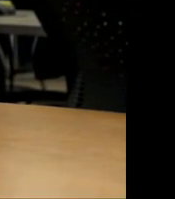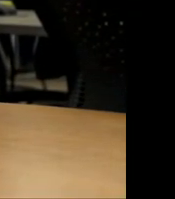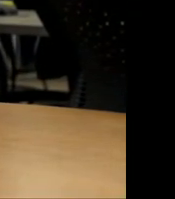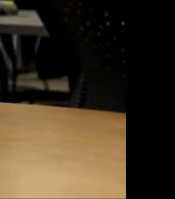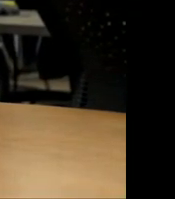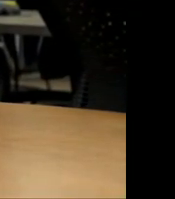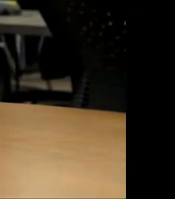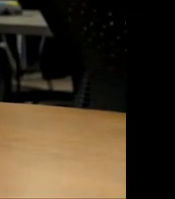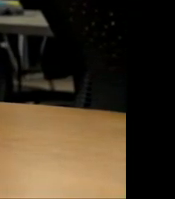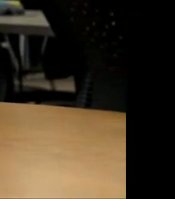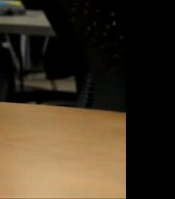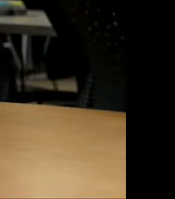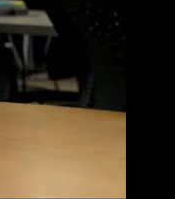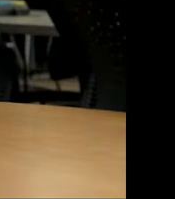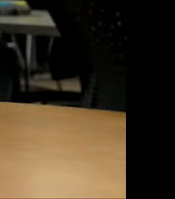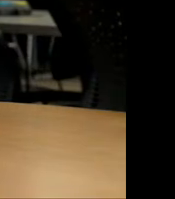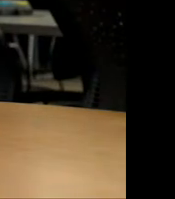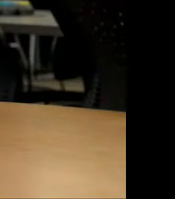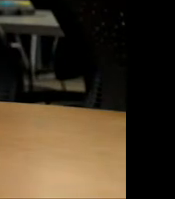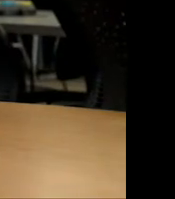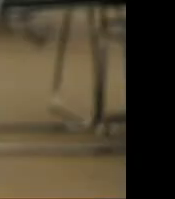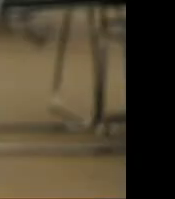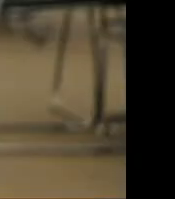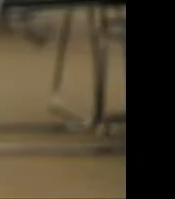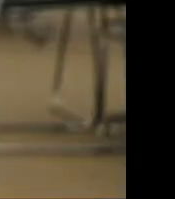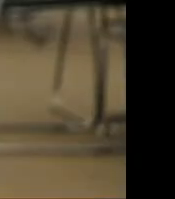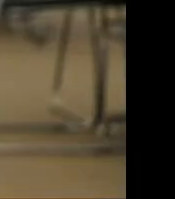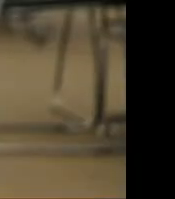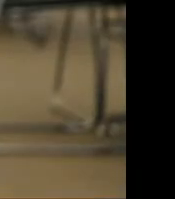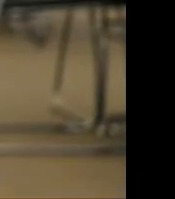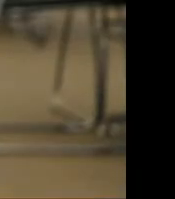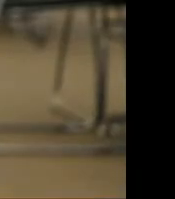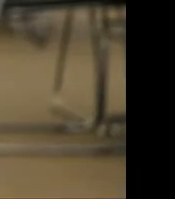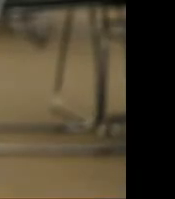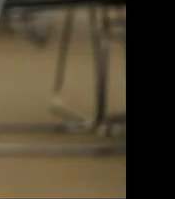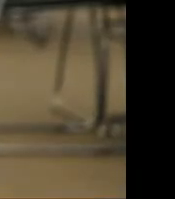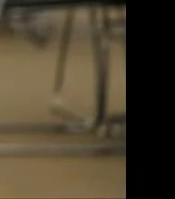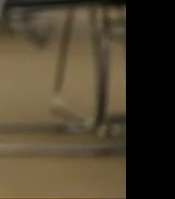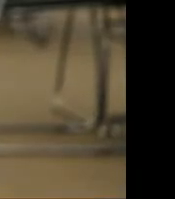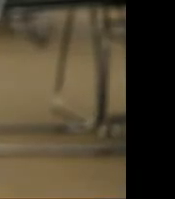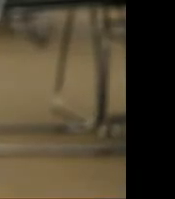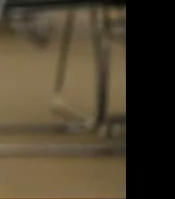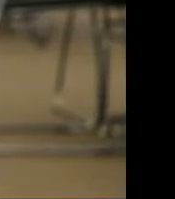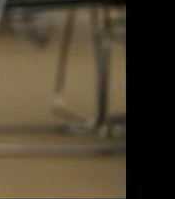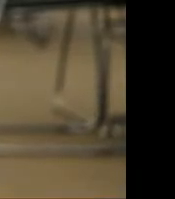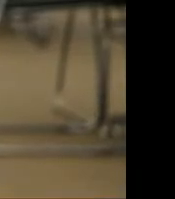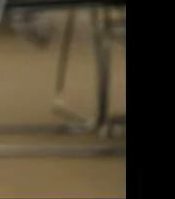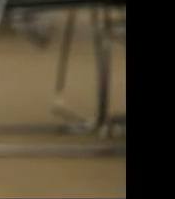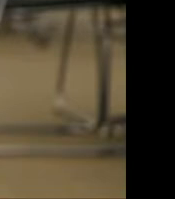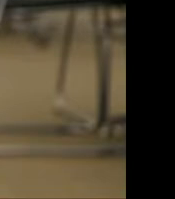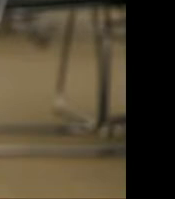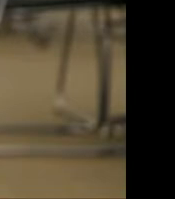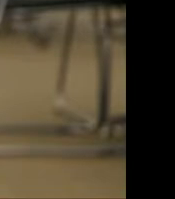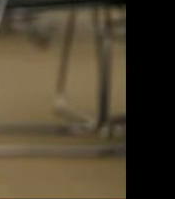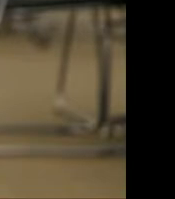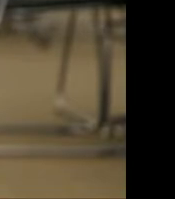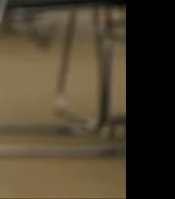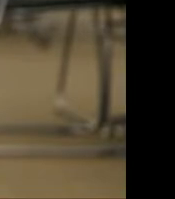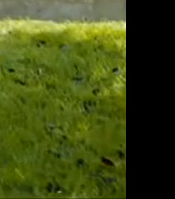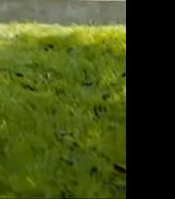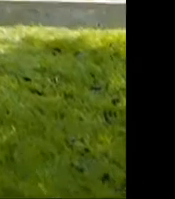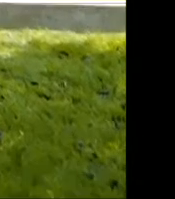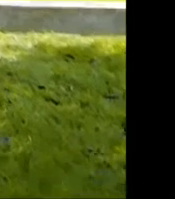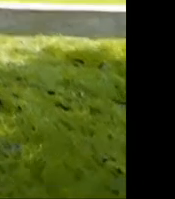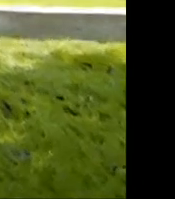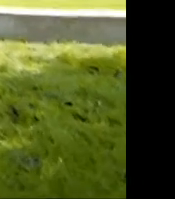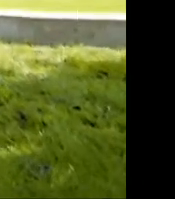But that's the whole point of all this. I've grown immensely. Through 2 years of a pandemic and unfortunate situations, but 2 years that had growth nonetheless. Cuesta